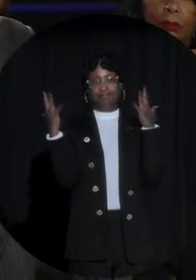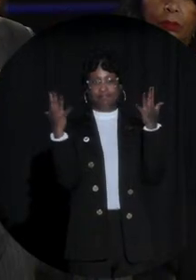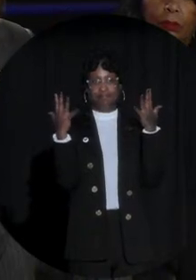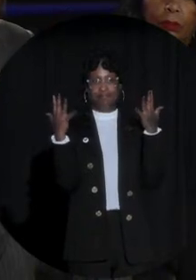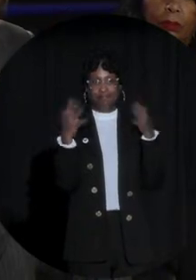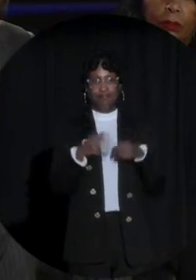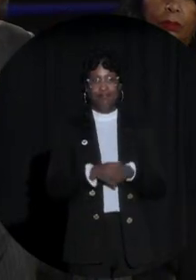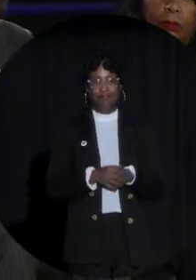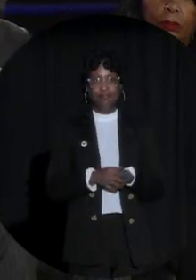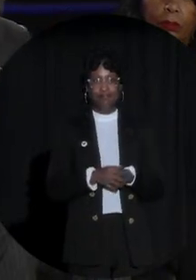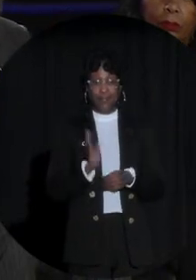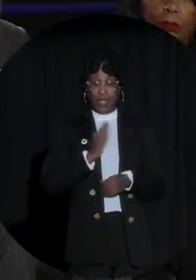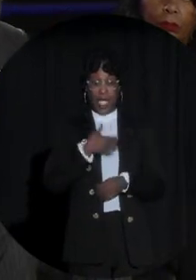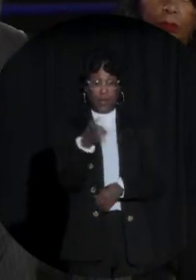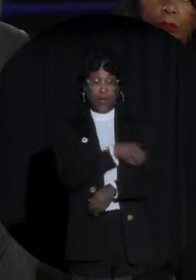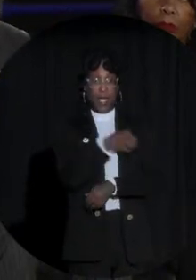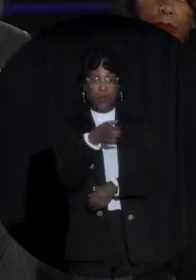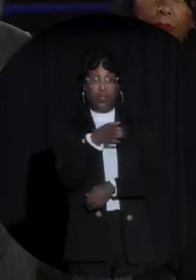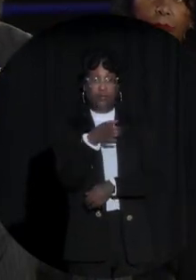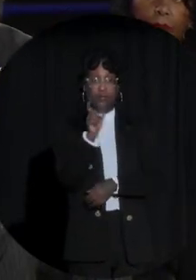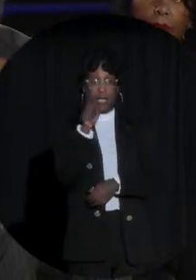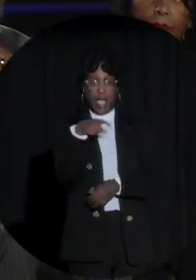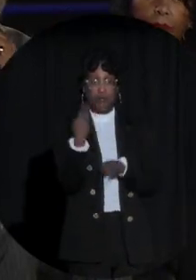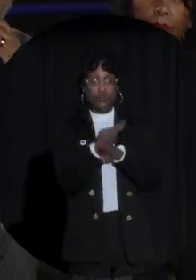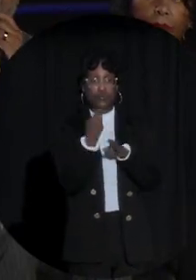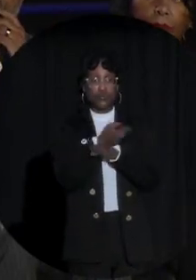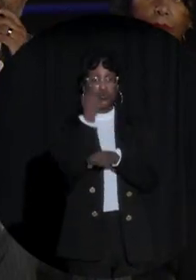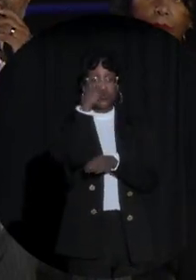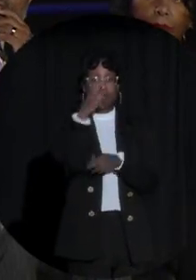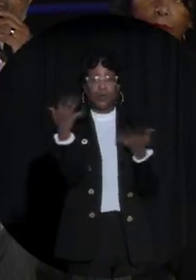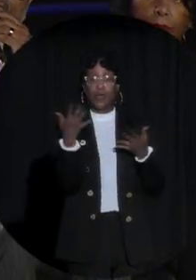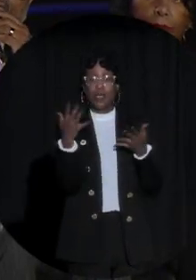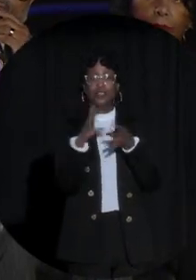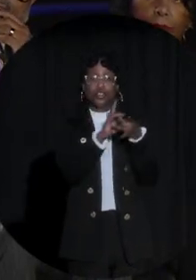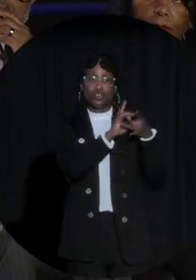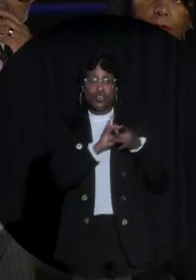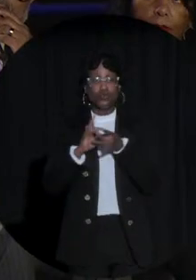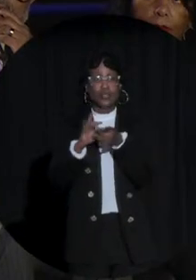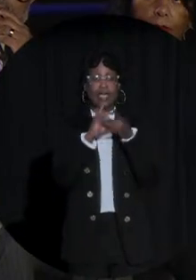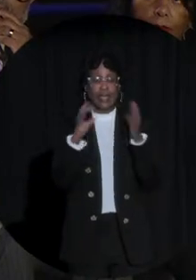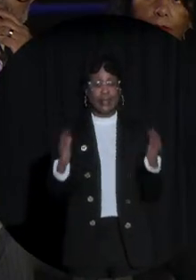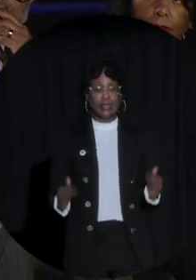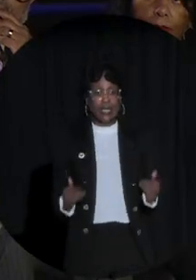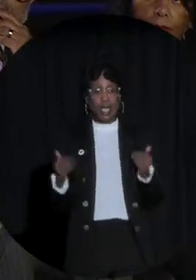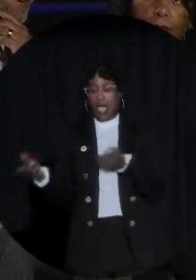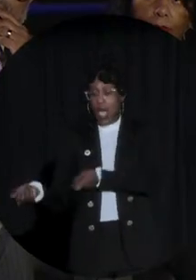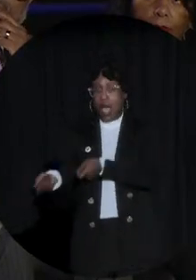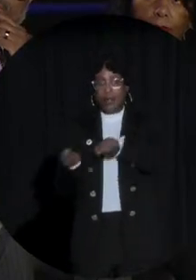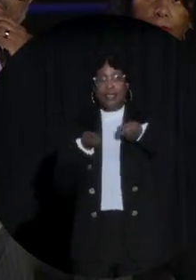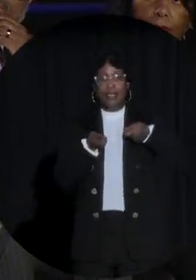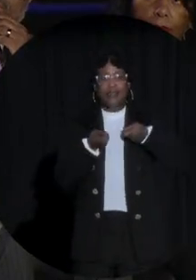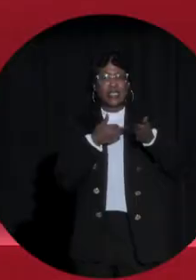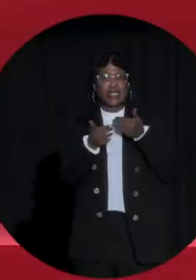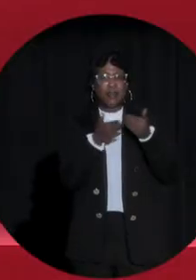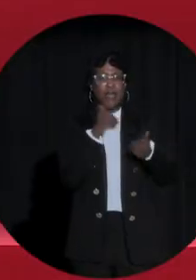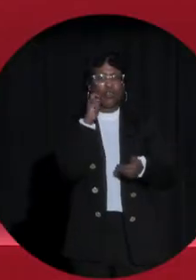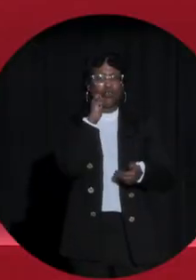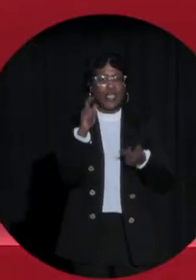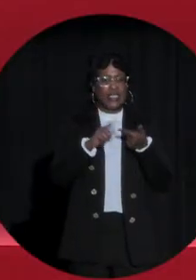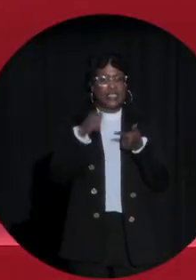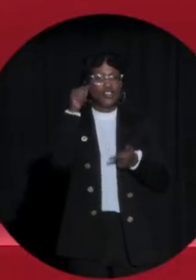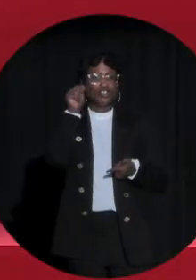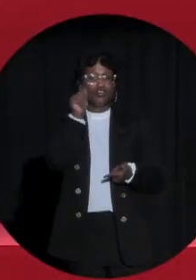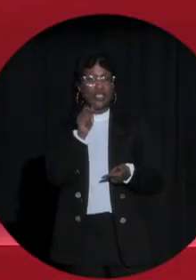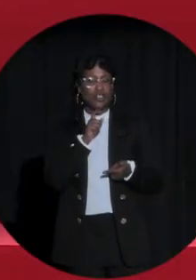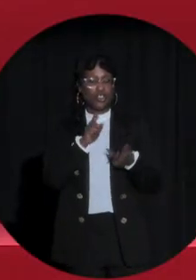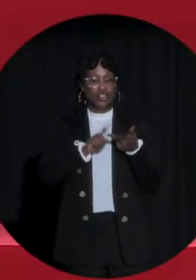We must use our power, however, to unite and uplift, regardless of race, gender, religion, or sexual